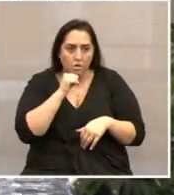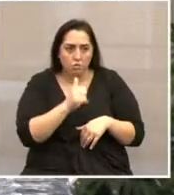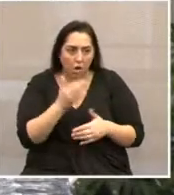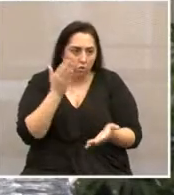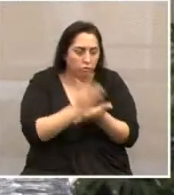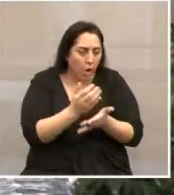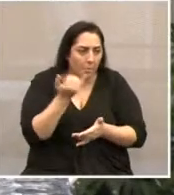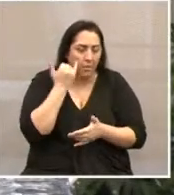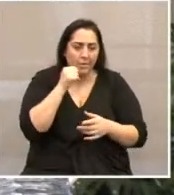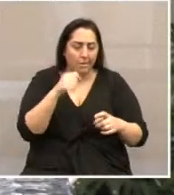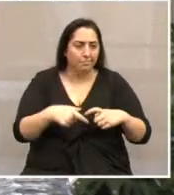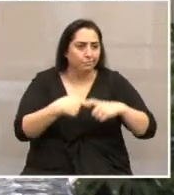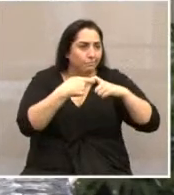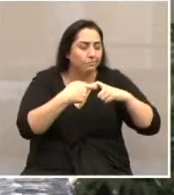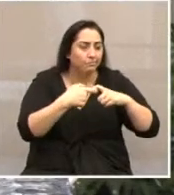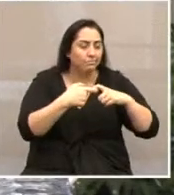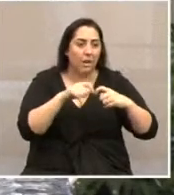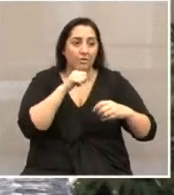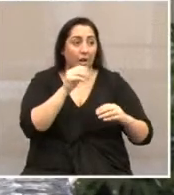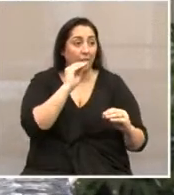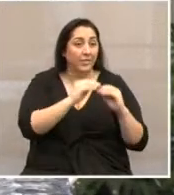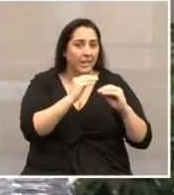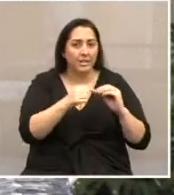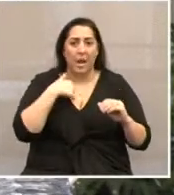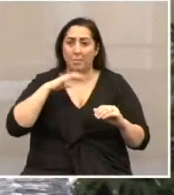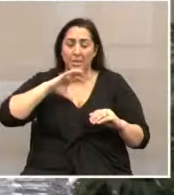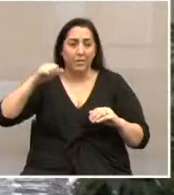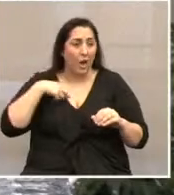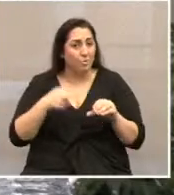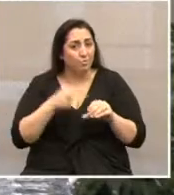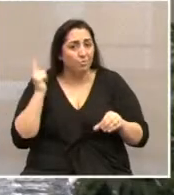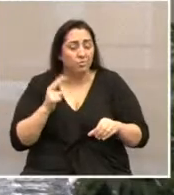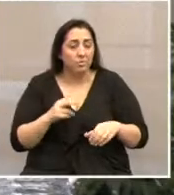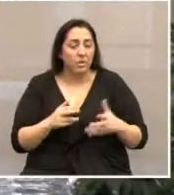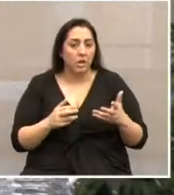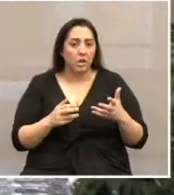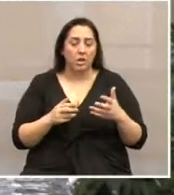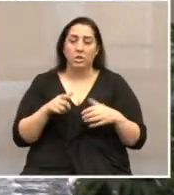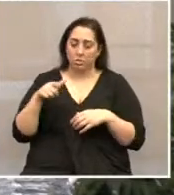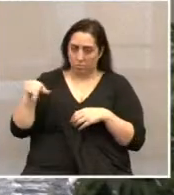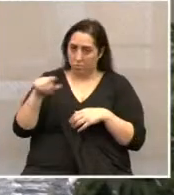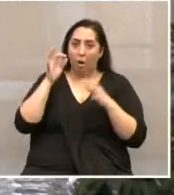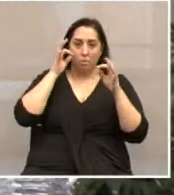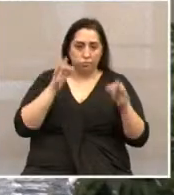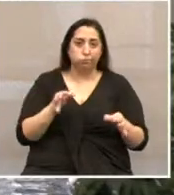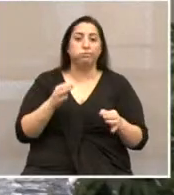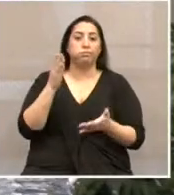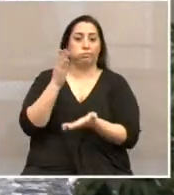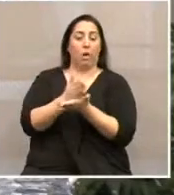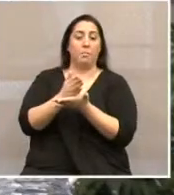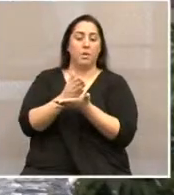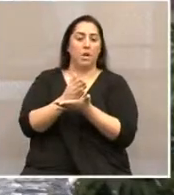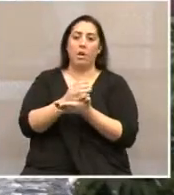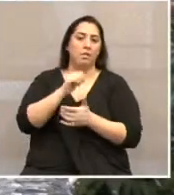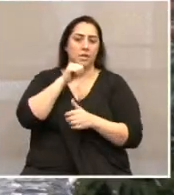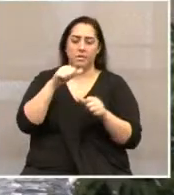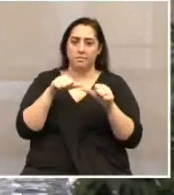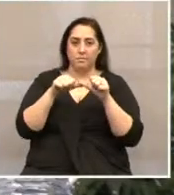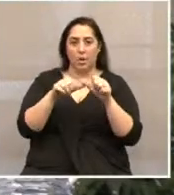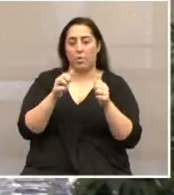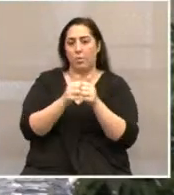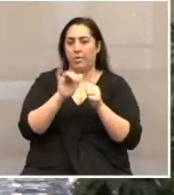corrected, I'm leaving the station. So they stopped. They didn't play the program